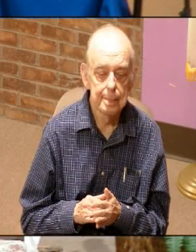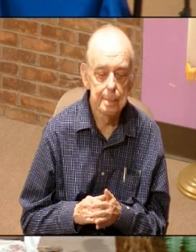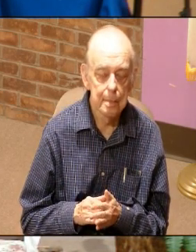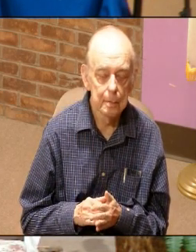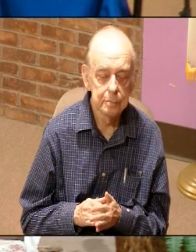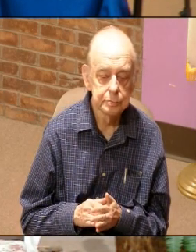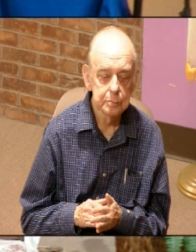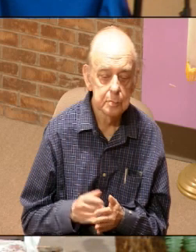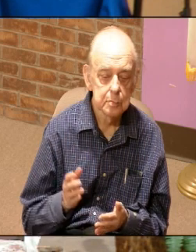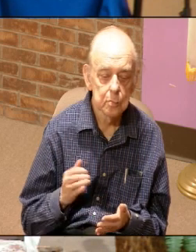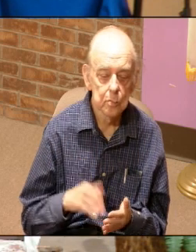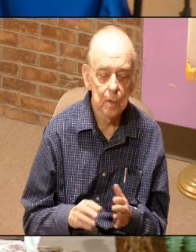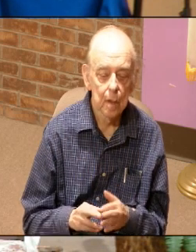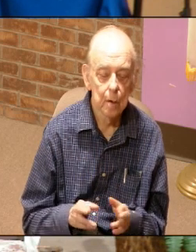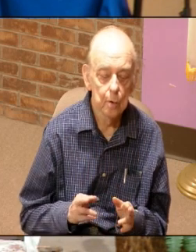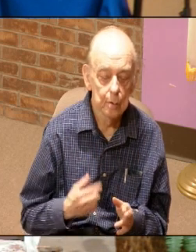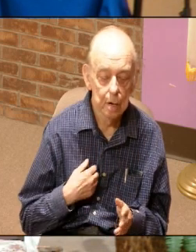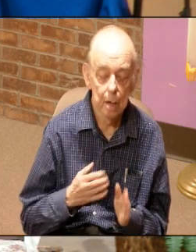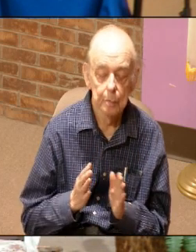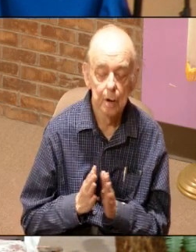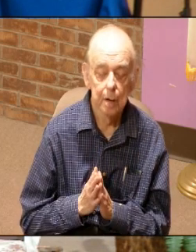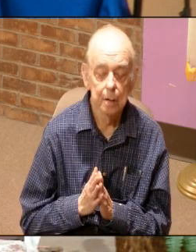I went into that room and I prayed